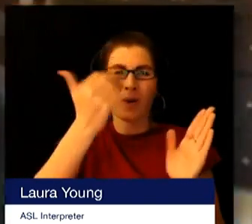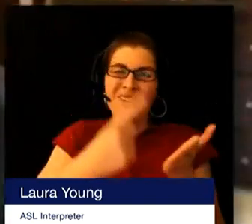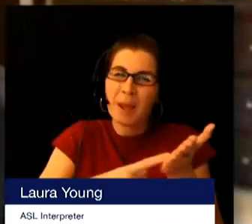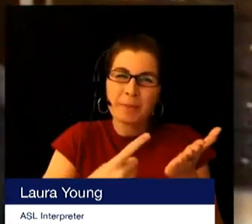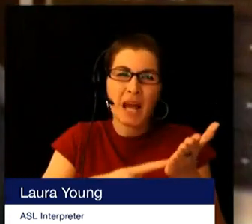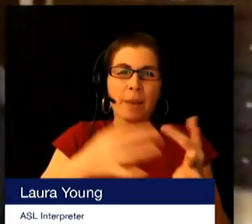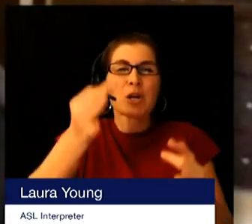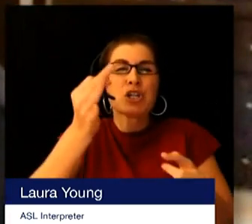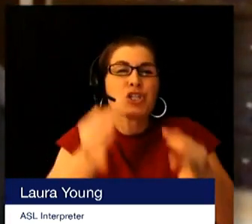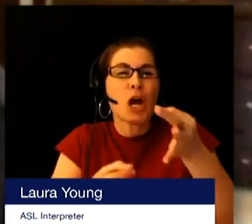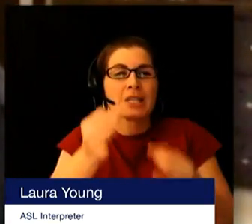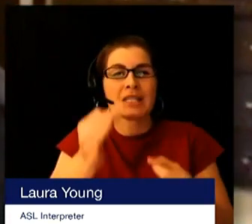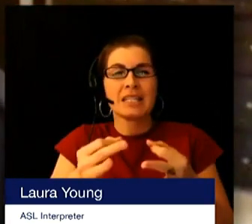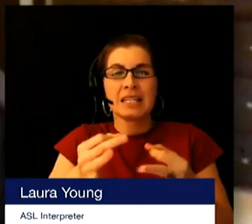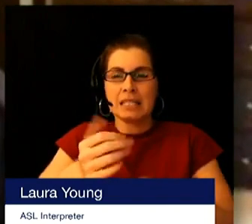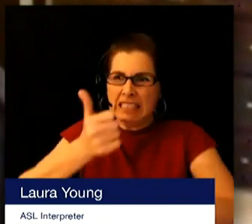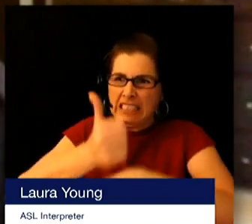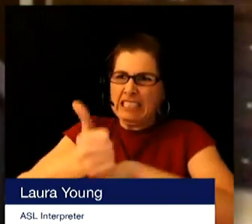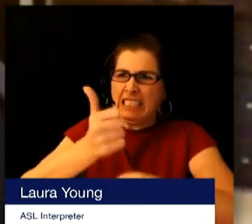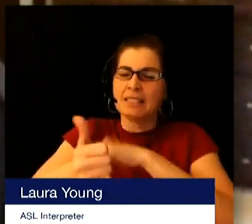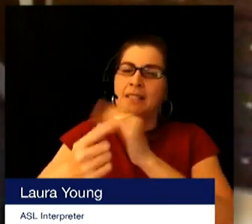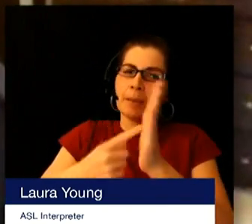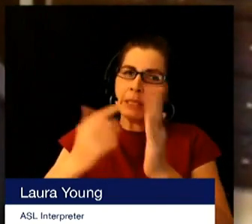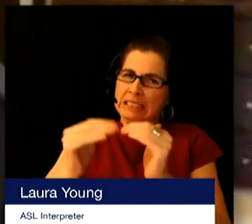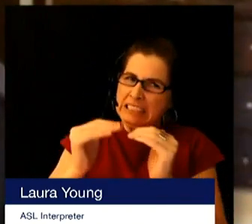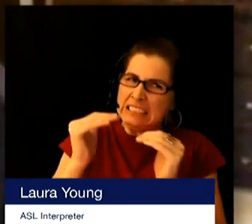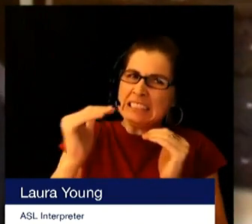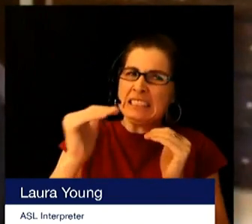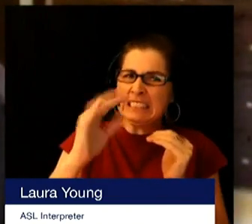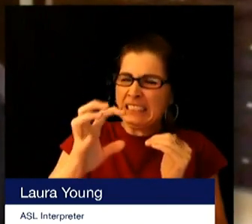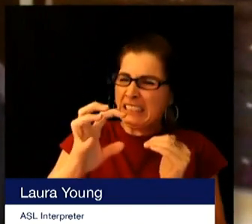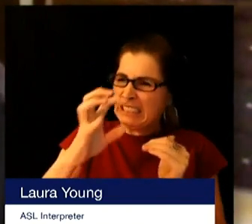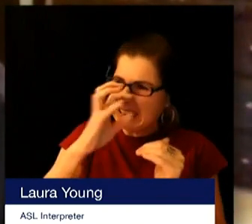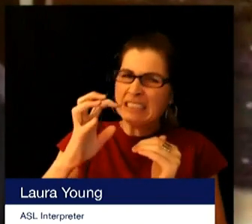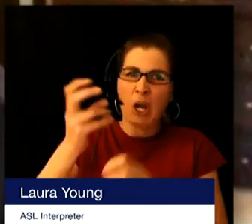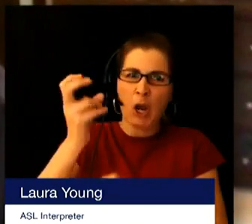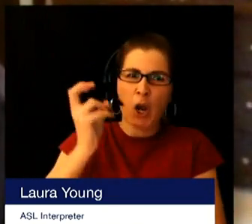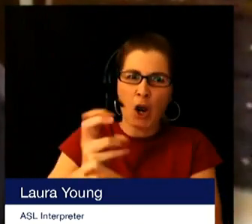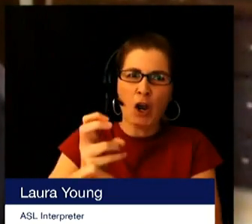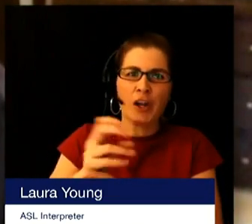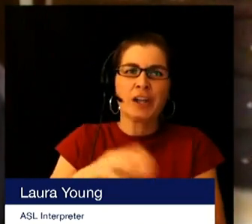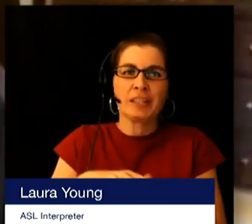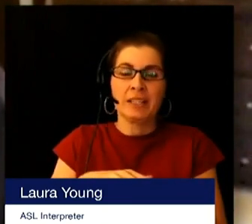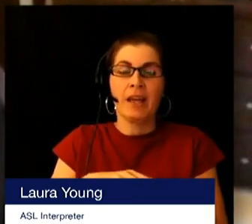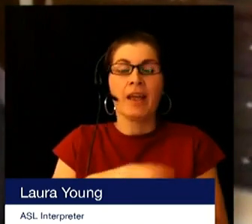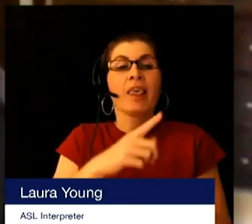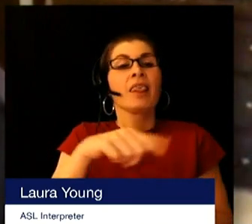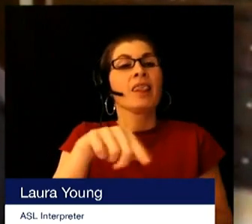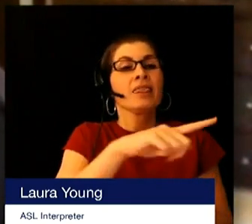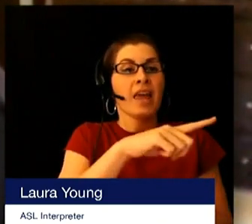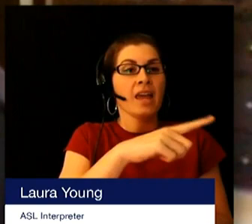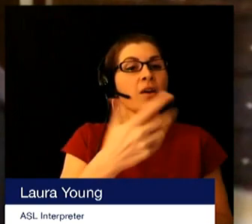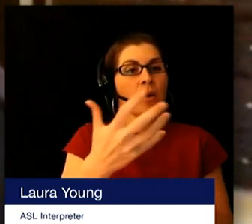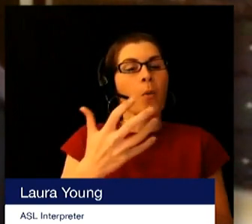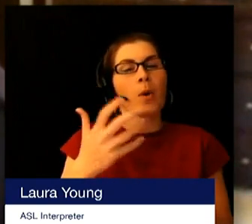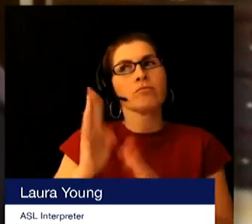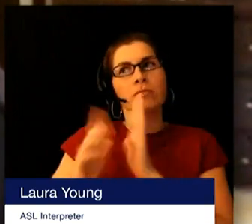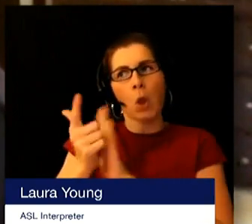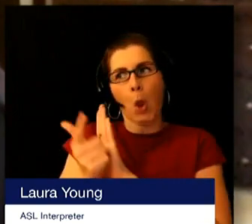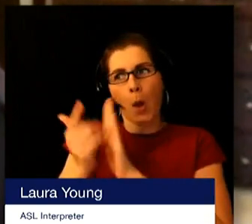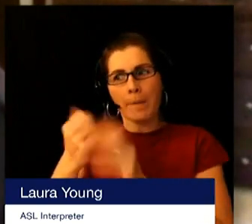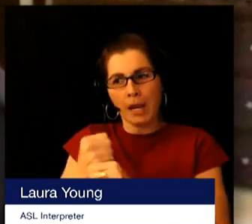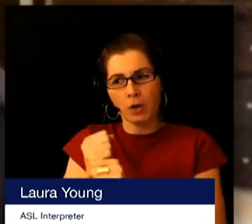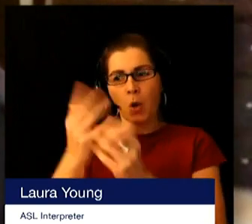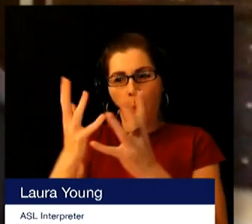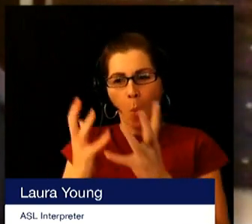applied in particular cases. And the framers and other constitutional designers wanted a mechanism that allowed for the correction